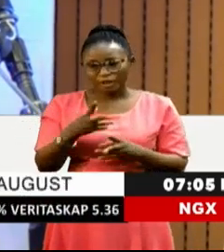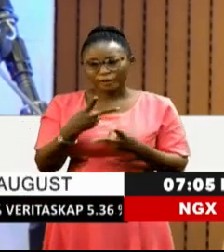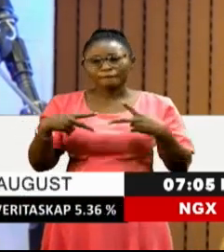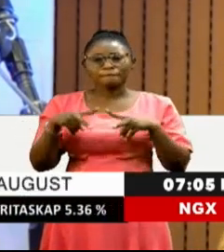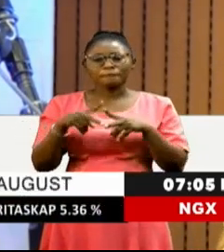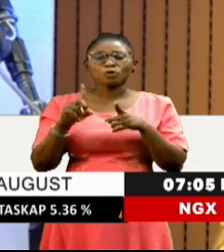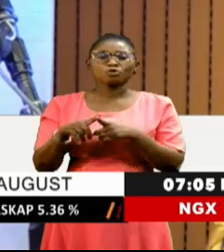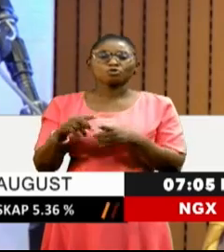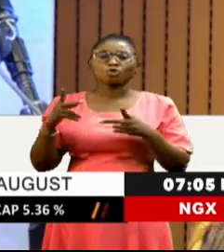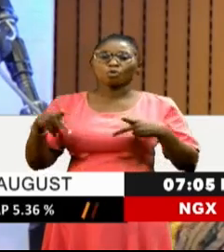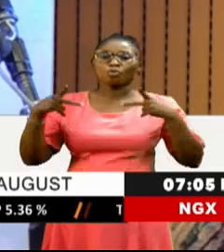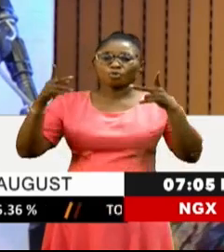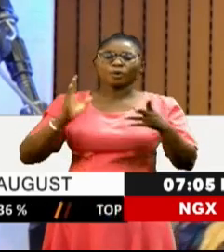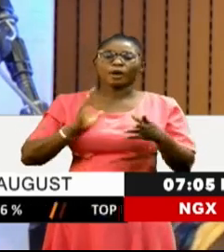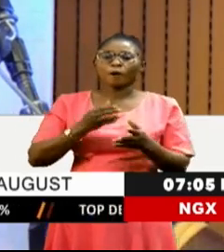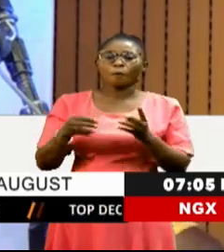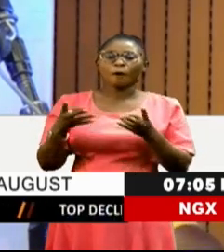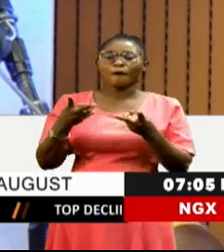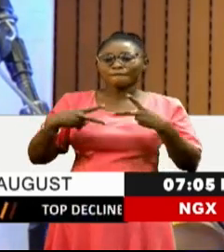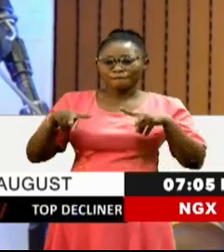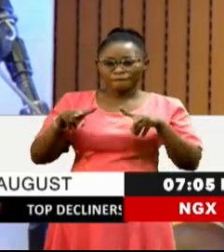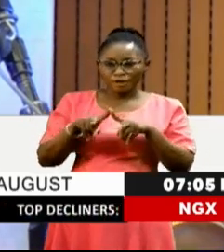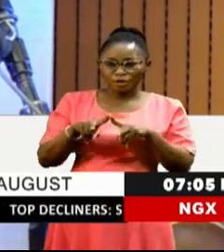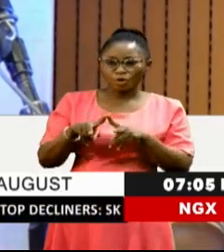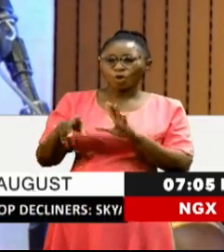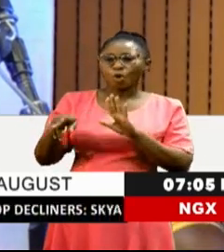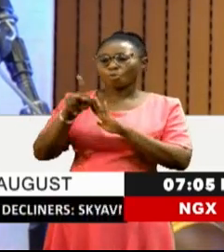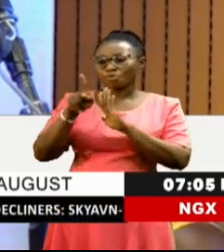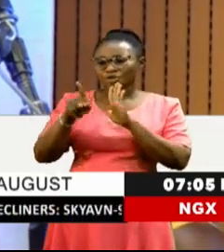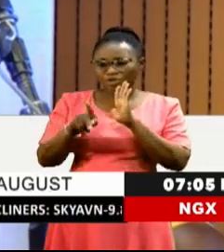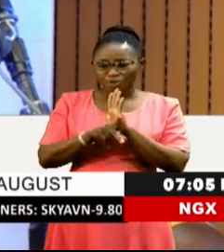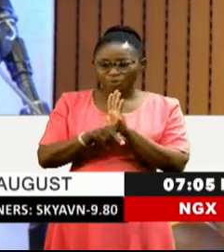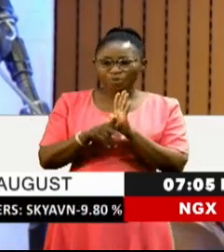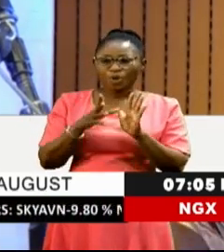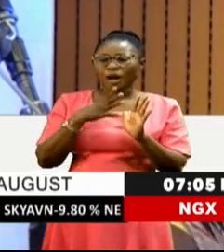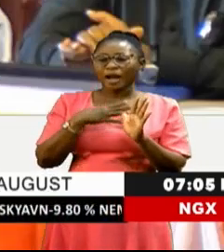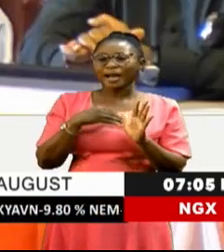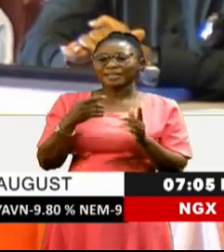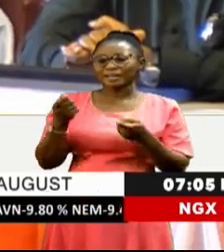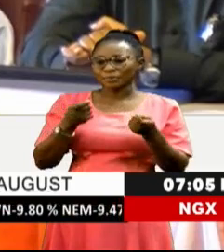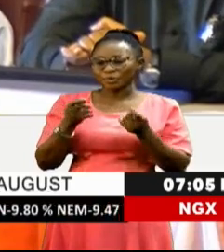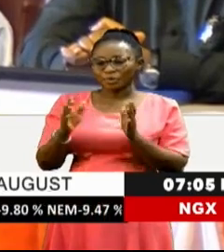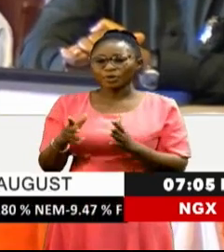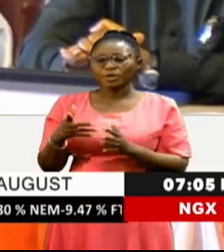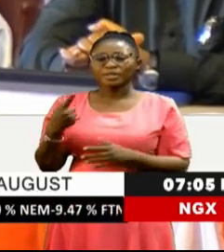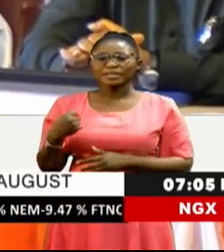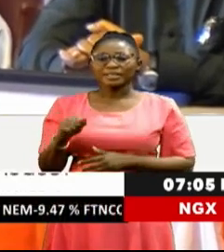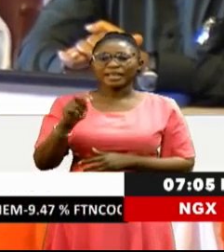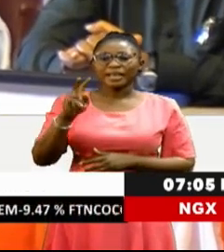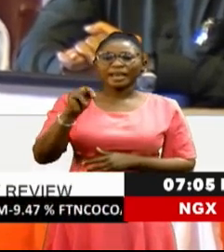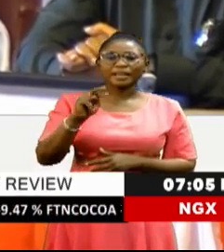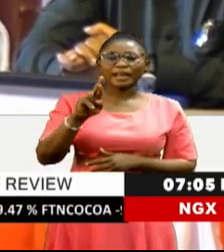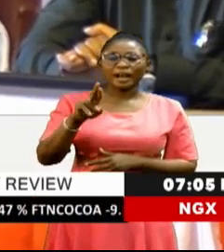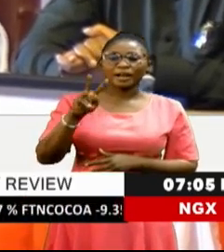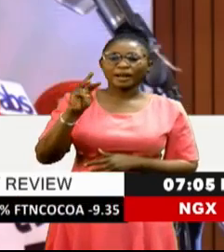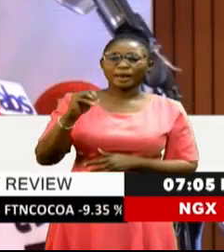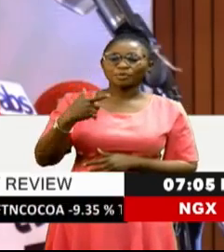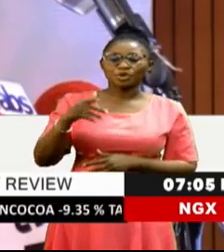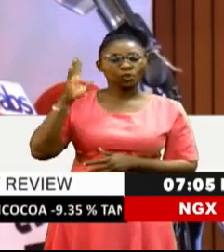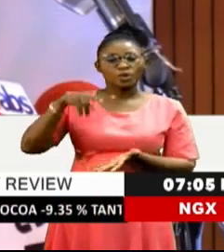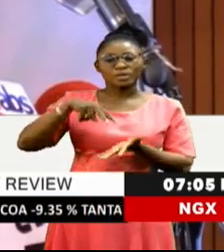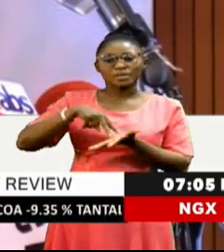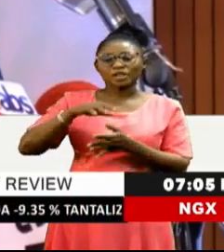order to promote our core values, principles, and beliefs as a people. The NRMG will stand on 6 core values